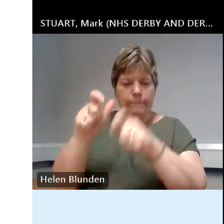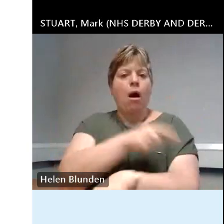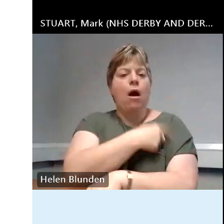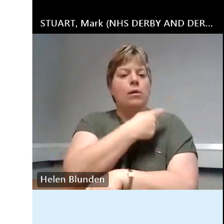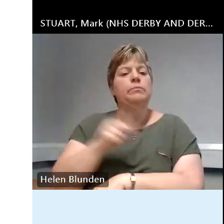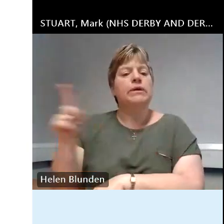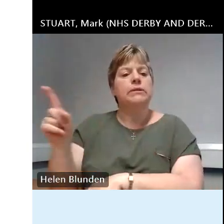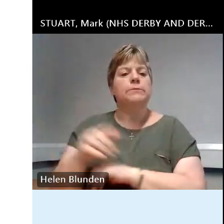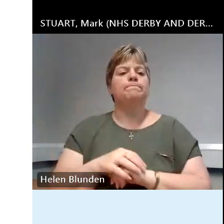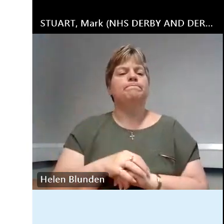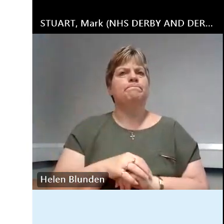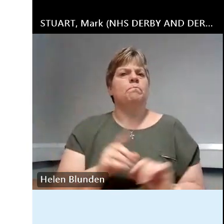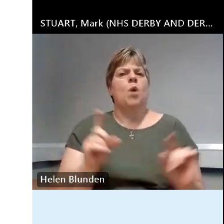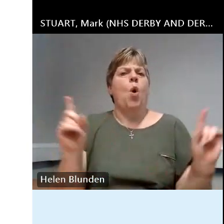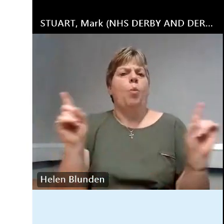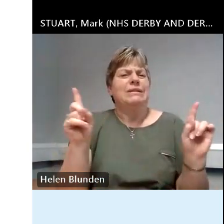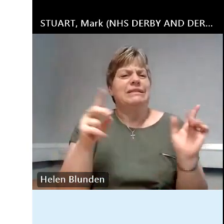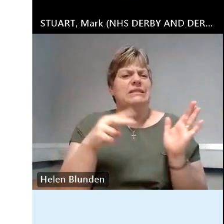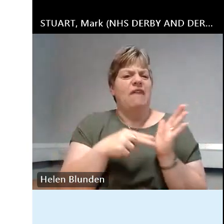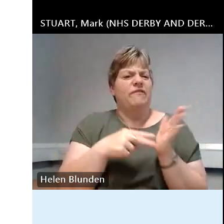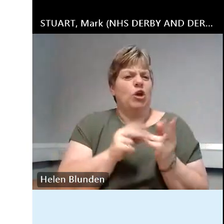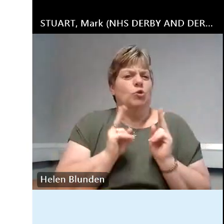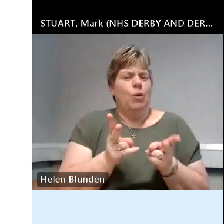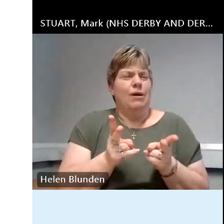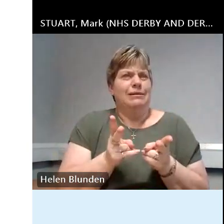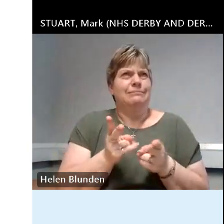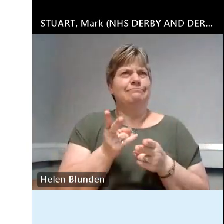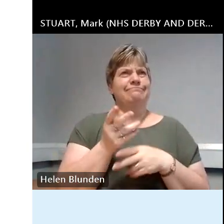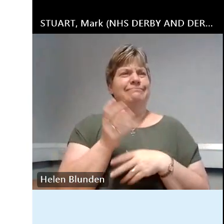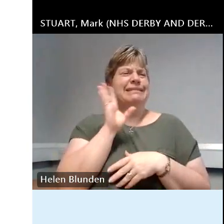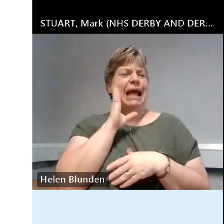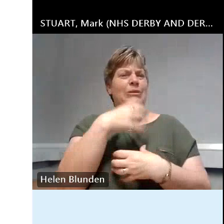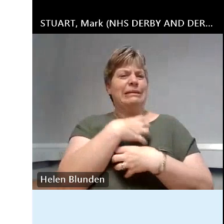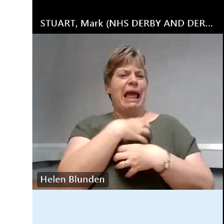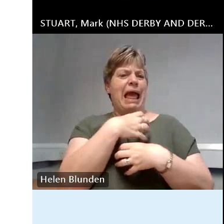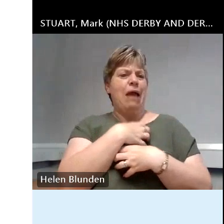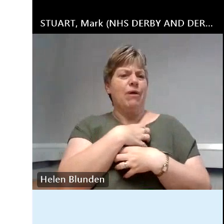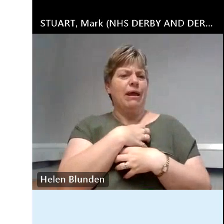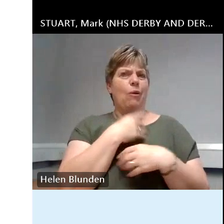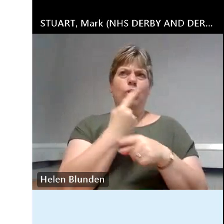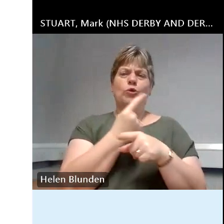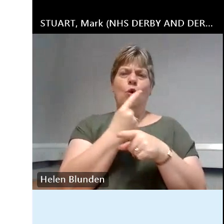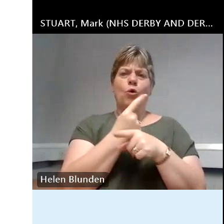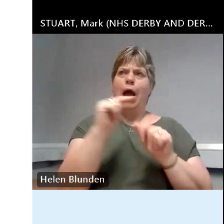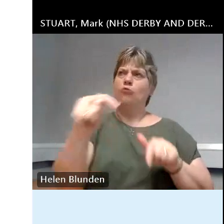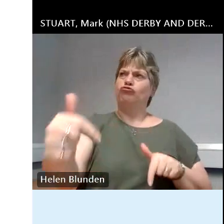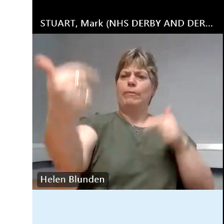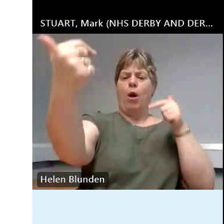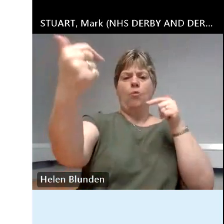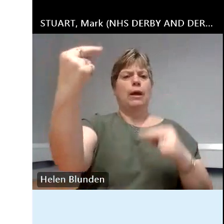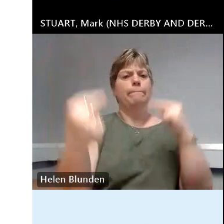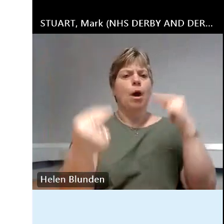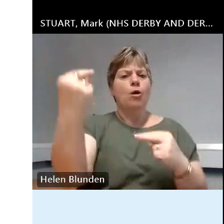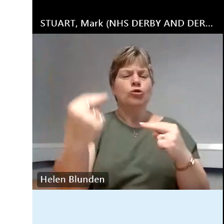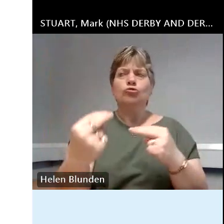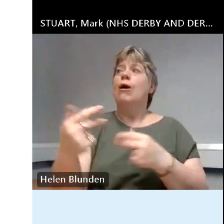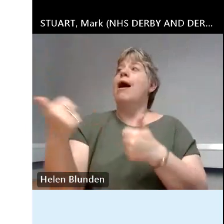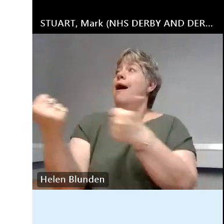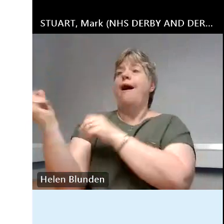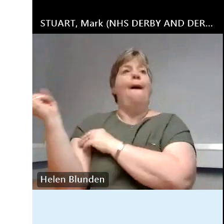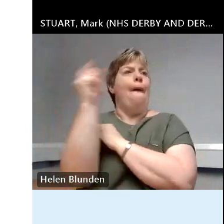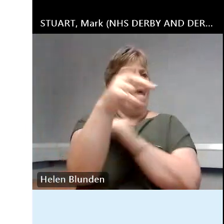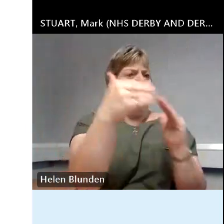So, what is a virtual ward? It sounds quite scary, I think, sometimes when we talk about remote monitoring and sending you home when you would otherwise be in